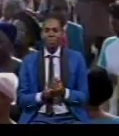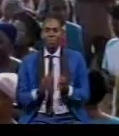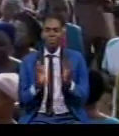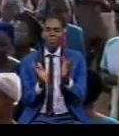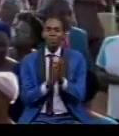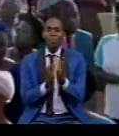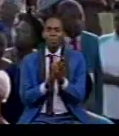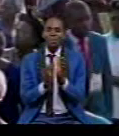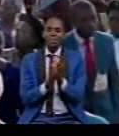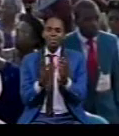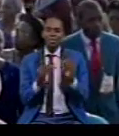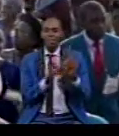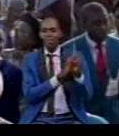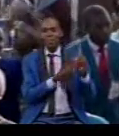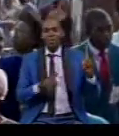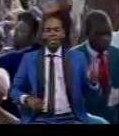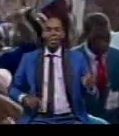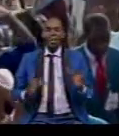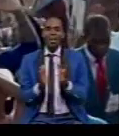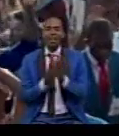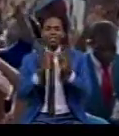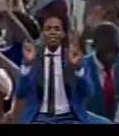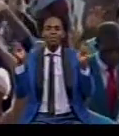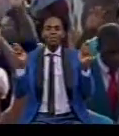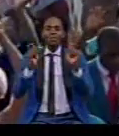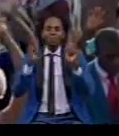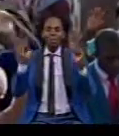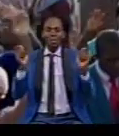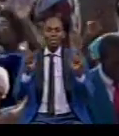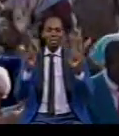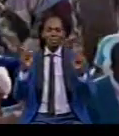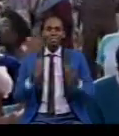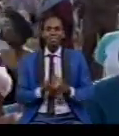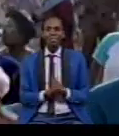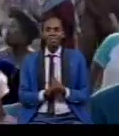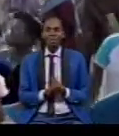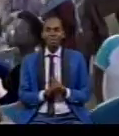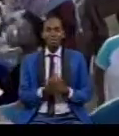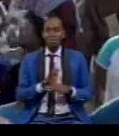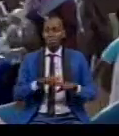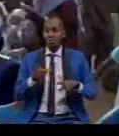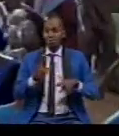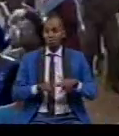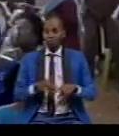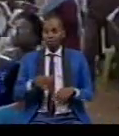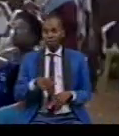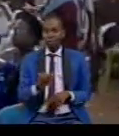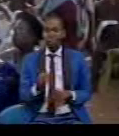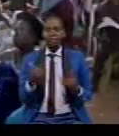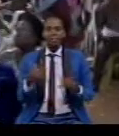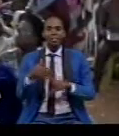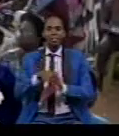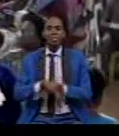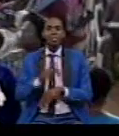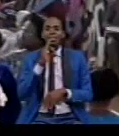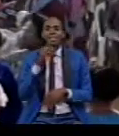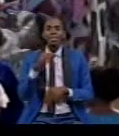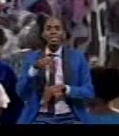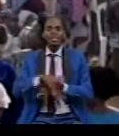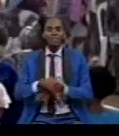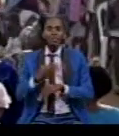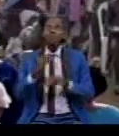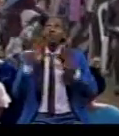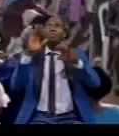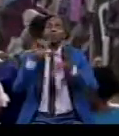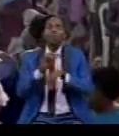to every part of every life tonight in Jesus' name. Effect it